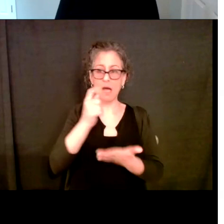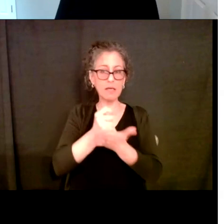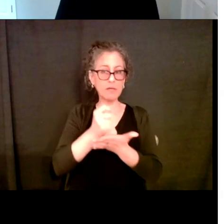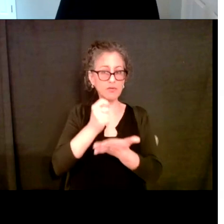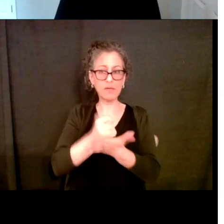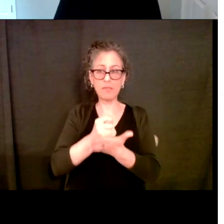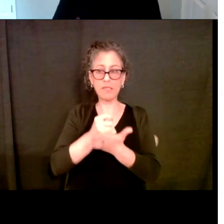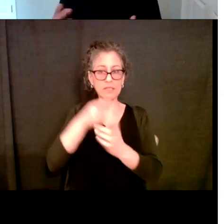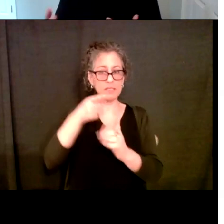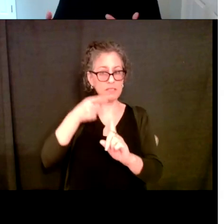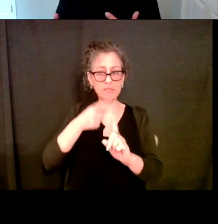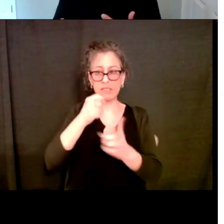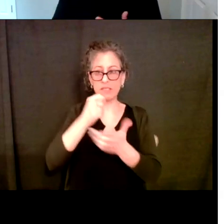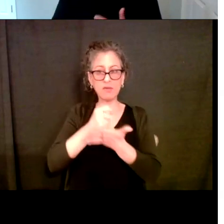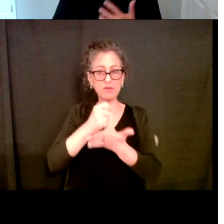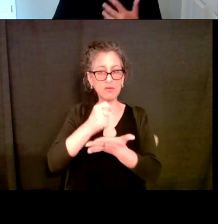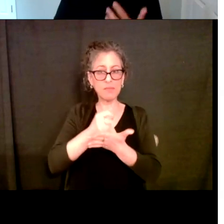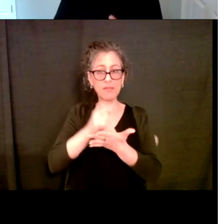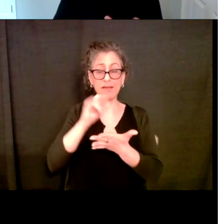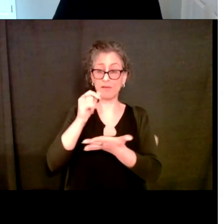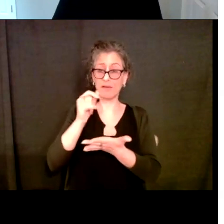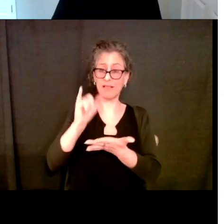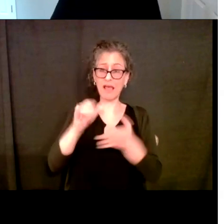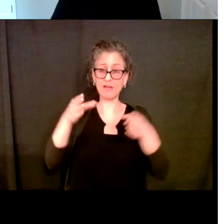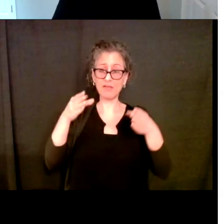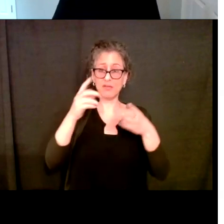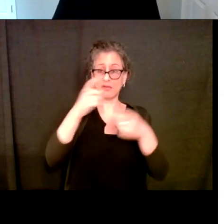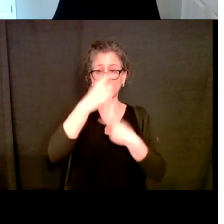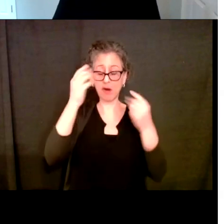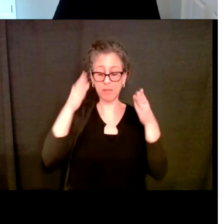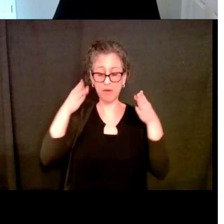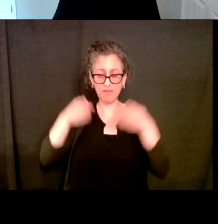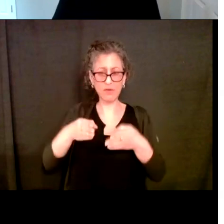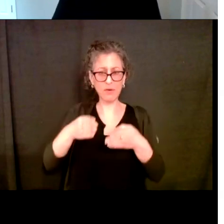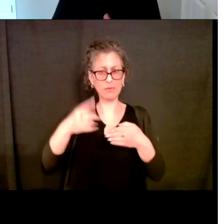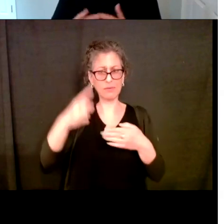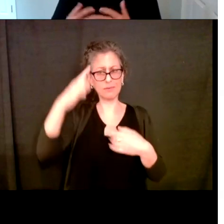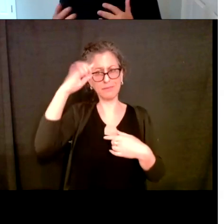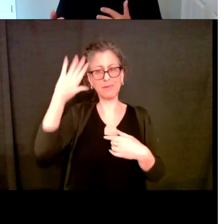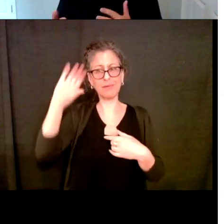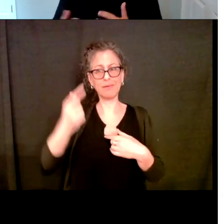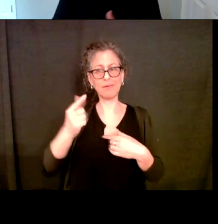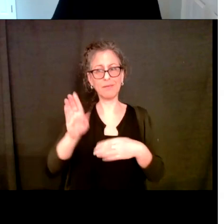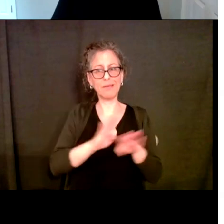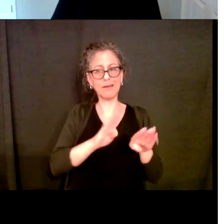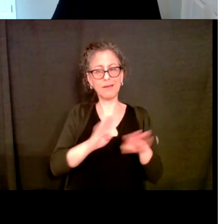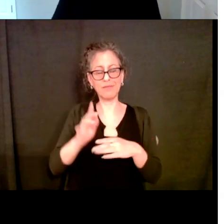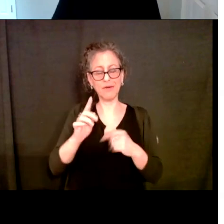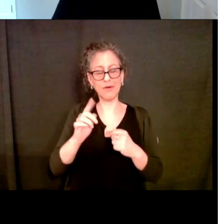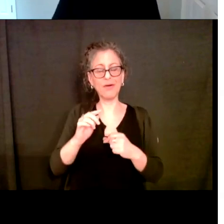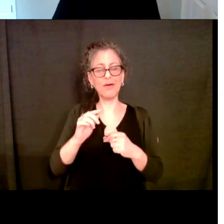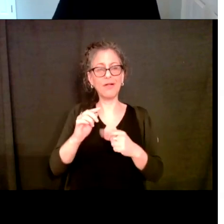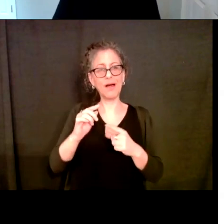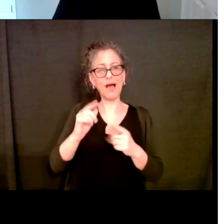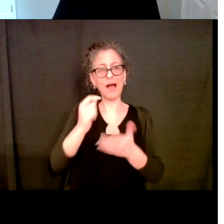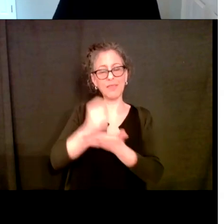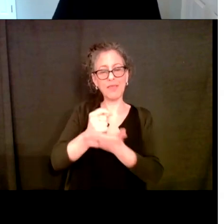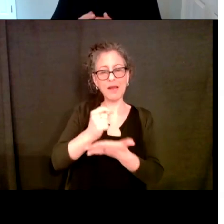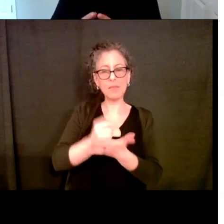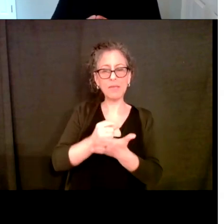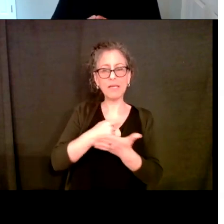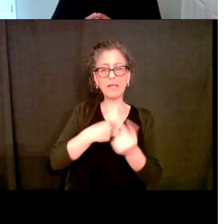Trauma-specific treatment are things like trauma-focused cognitive behavioral therapy, eye movement desensitization